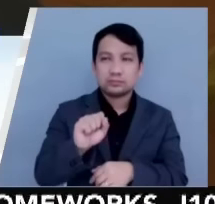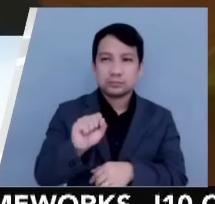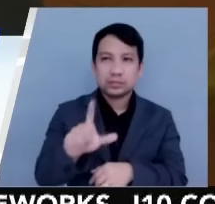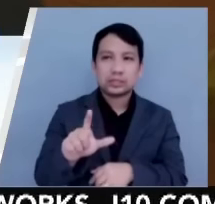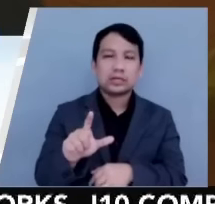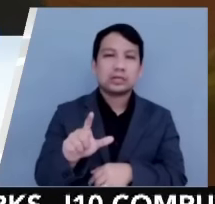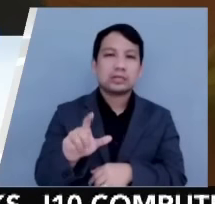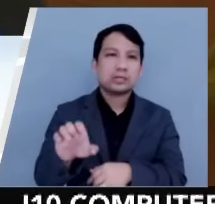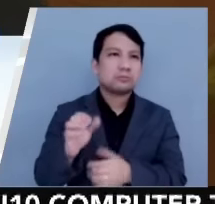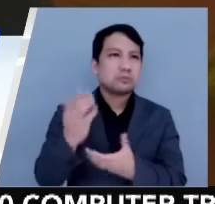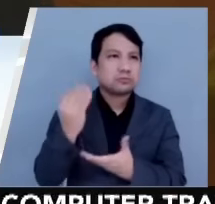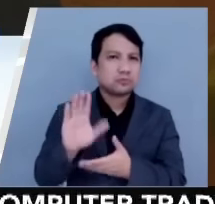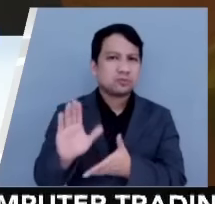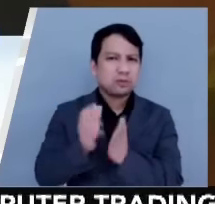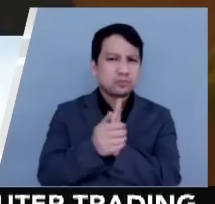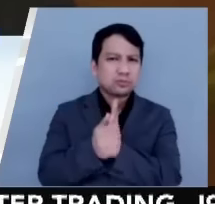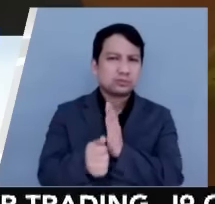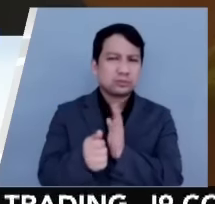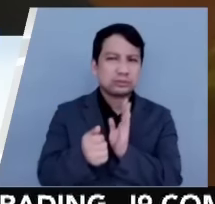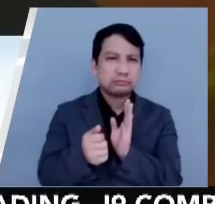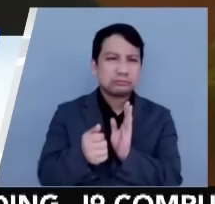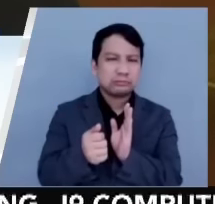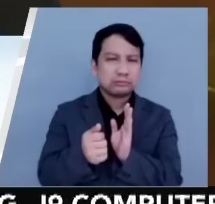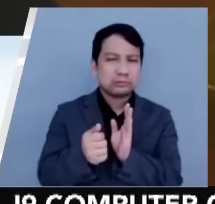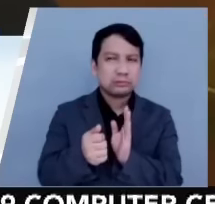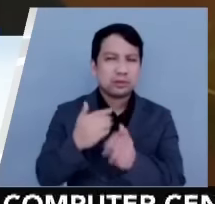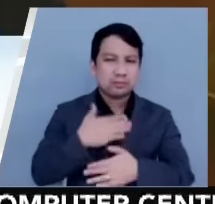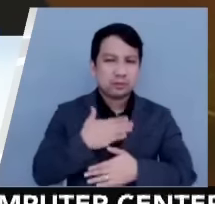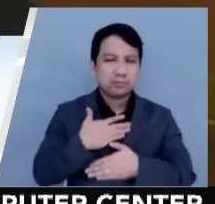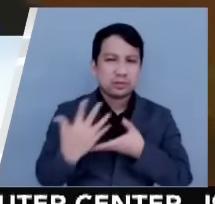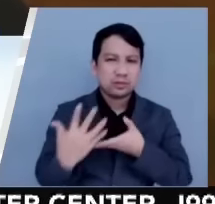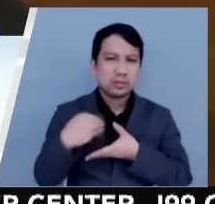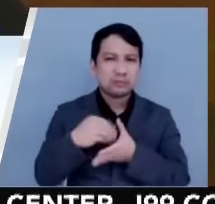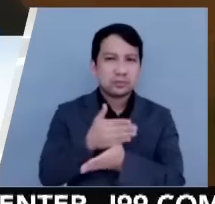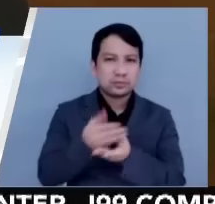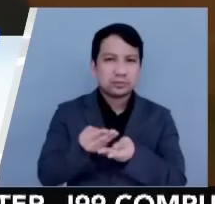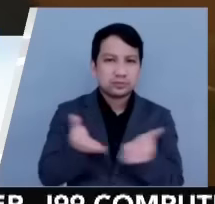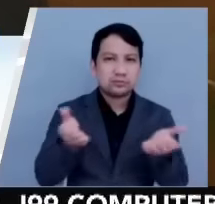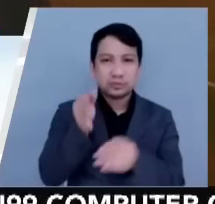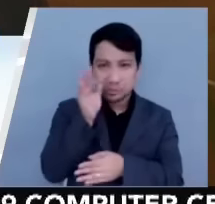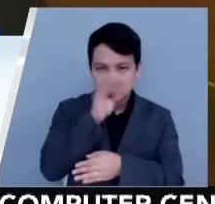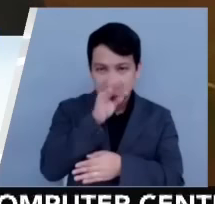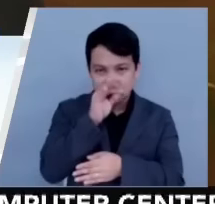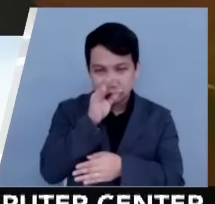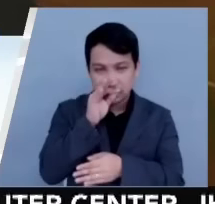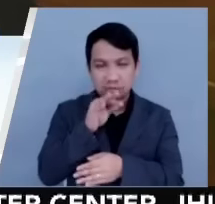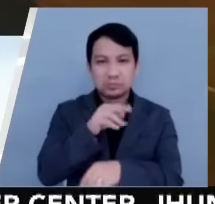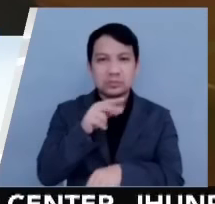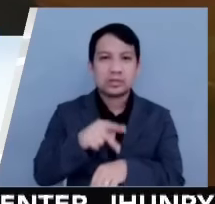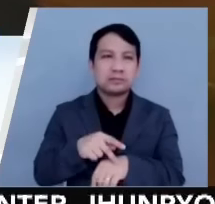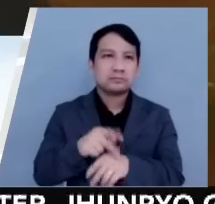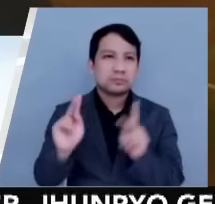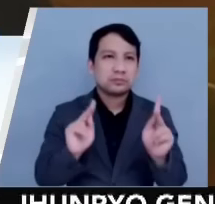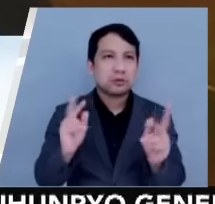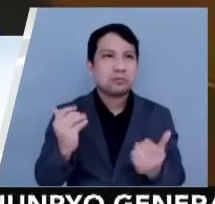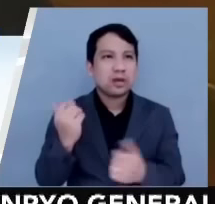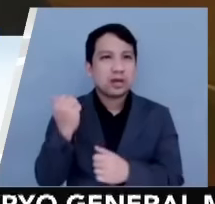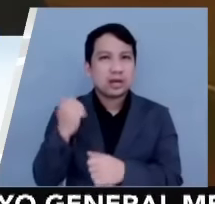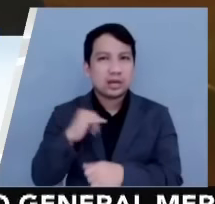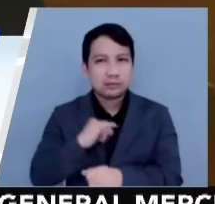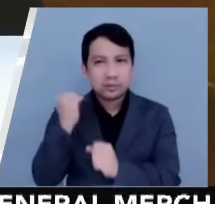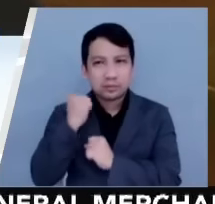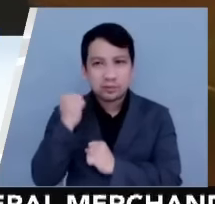his skills and talents. And I'm happy that he will now share it with the Filipino people. And I hope na abangan ang